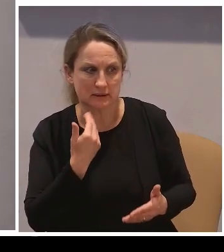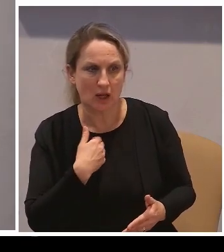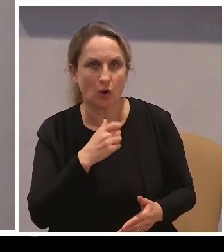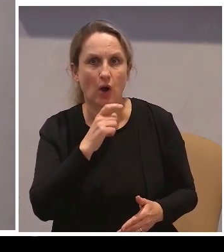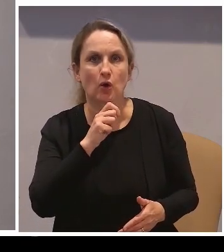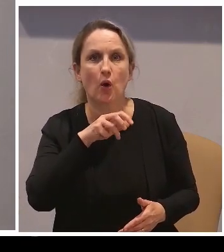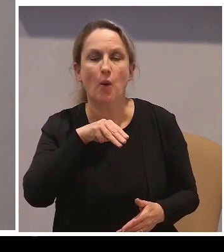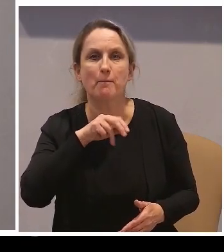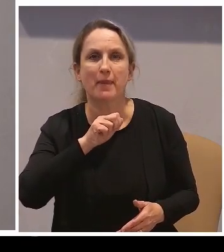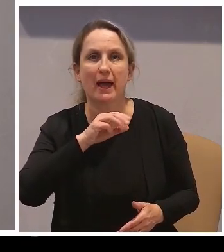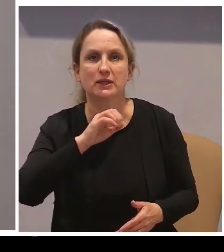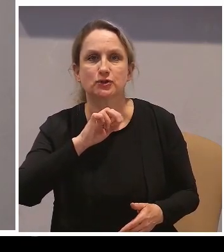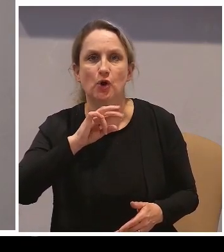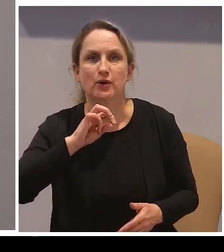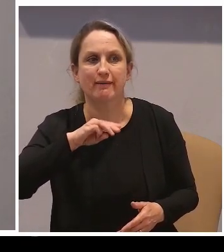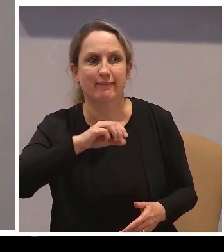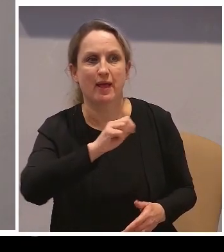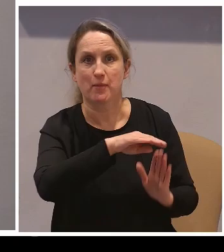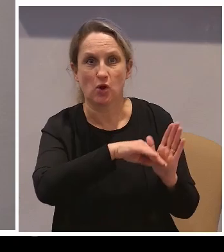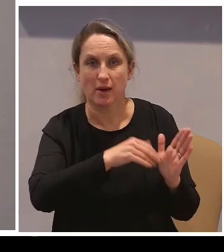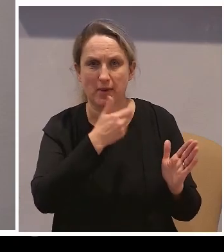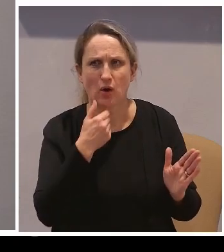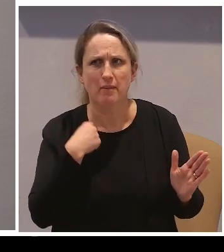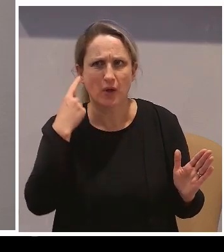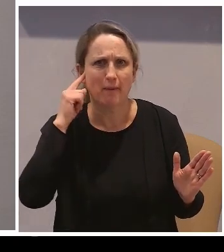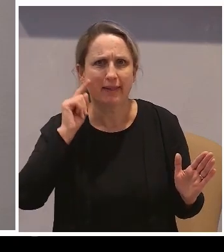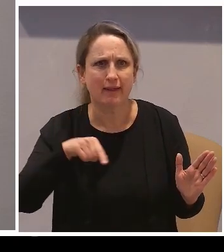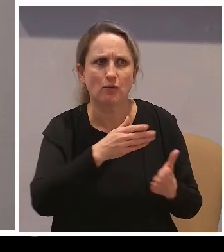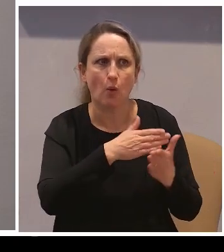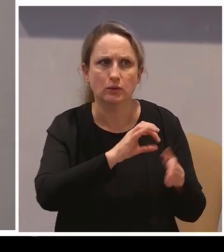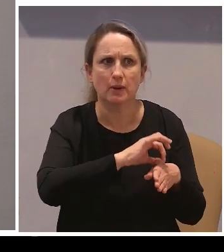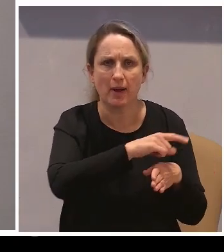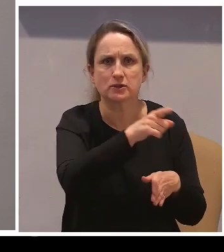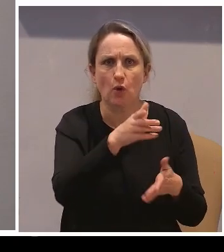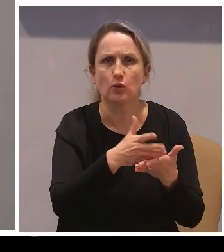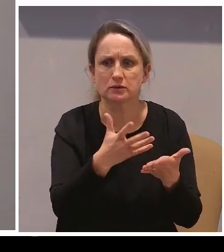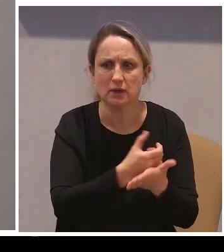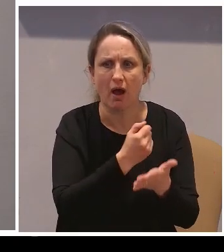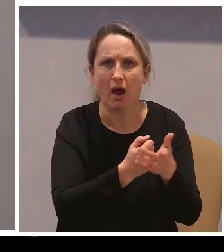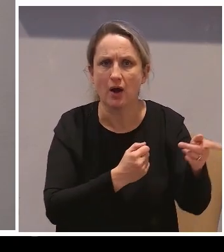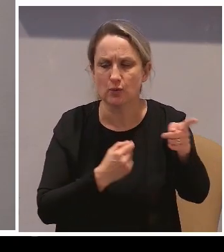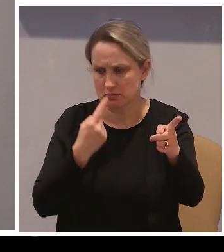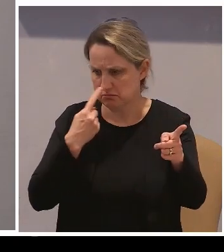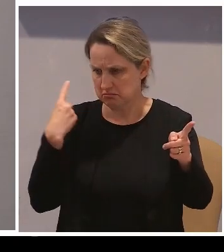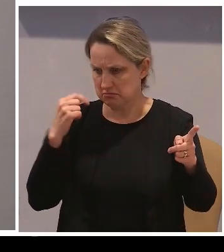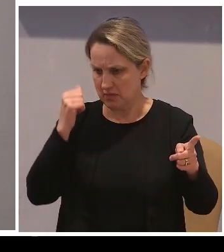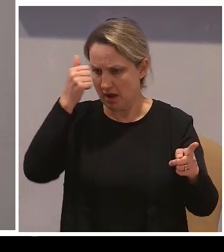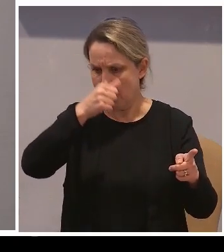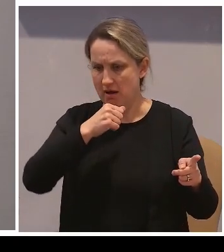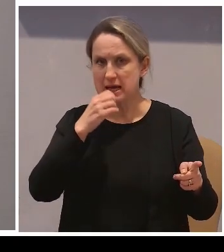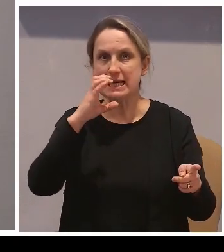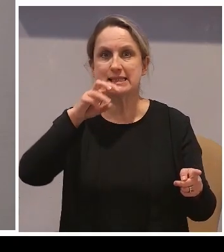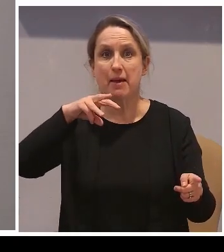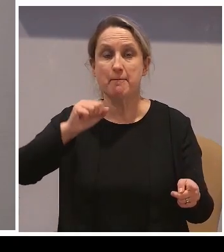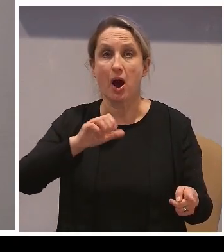Indeed, this is a bit vague. Bart asked me whether there are any compassionate use programs. I told her I